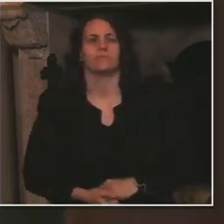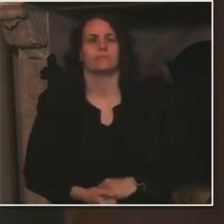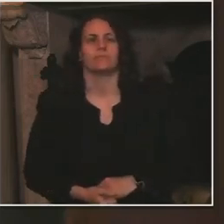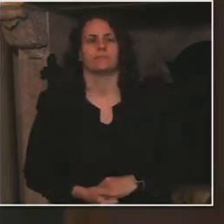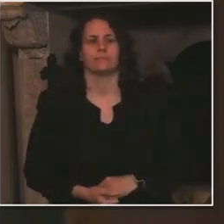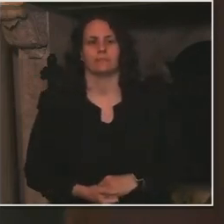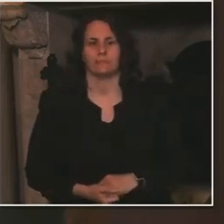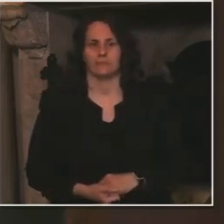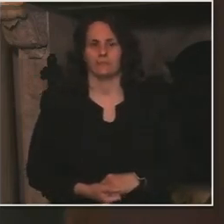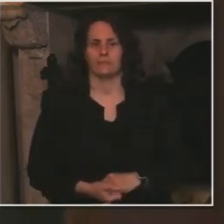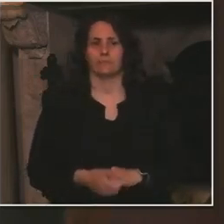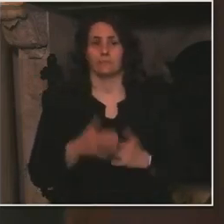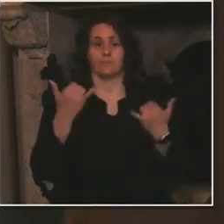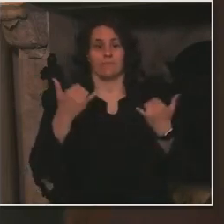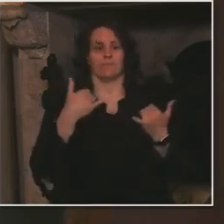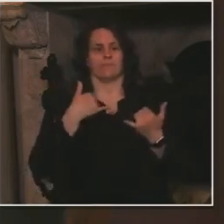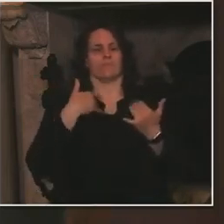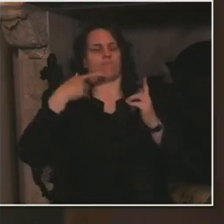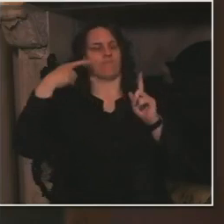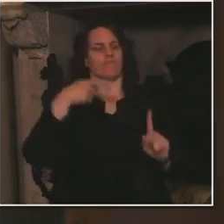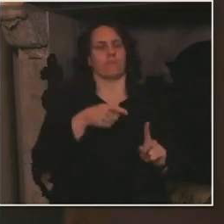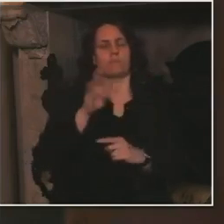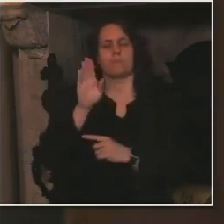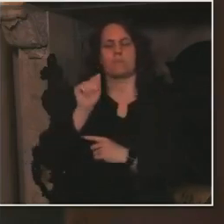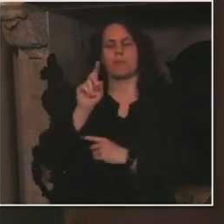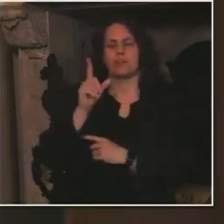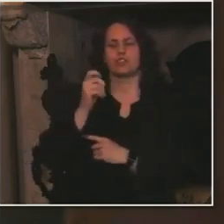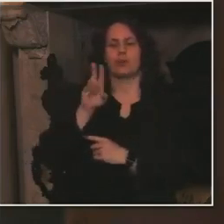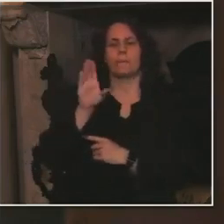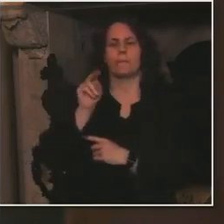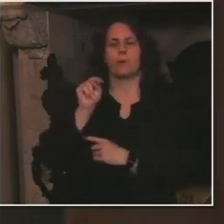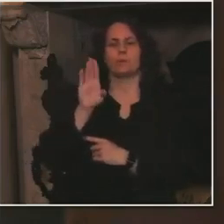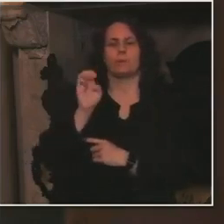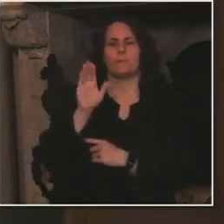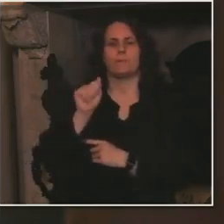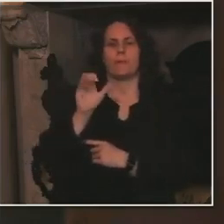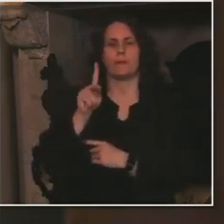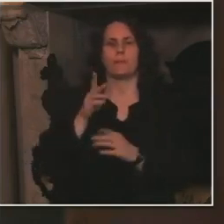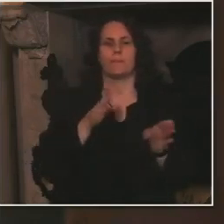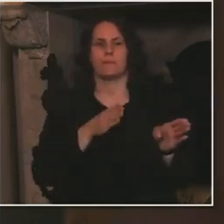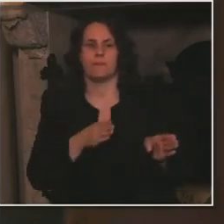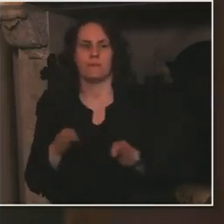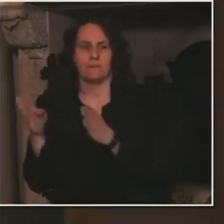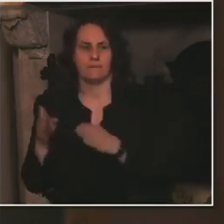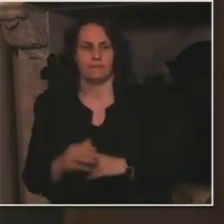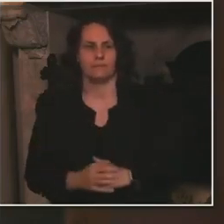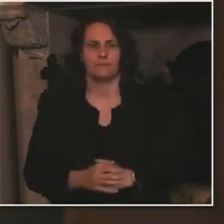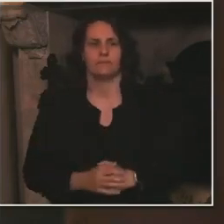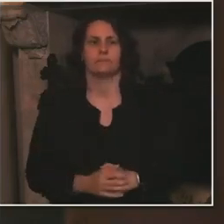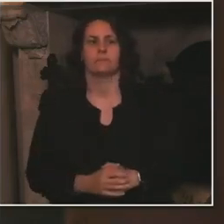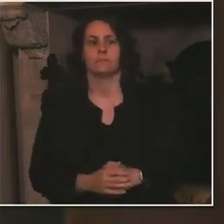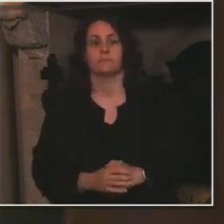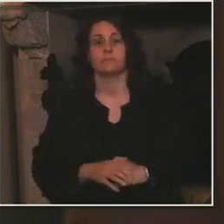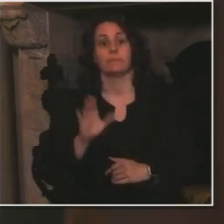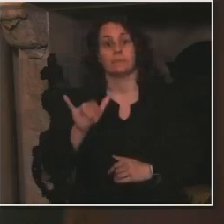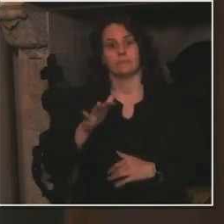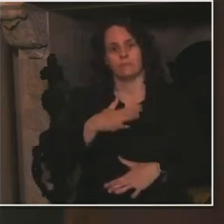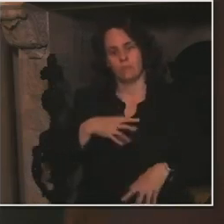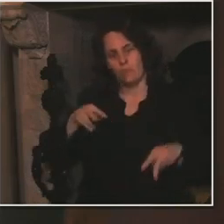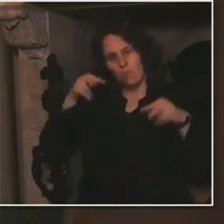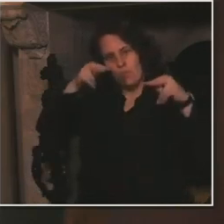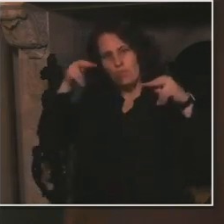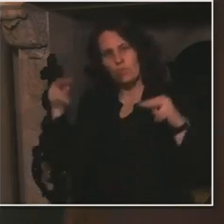will make it possible to achieve the Wisconsin gating criteria. Rapidly and dramatically increasing our testing capacity